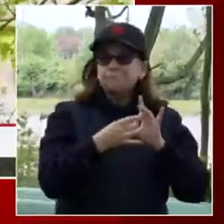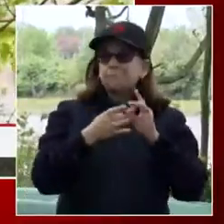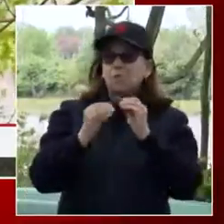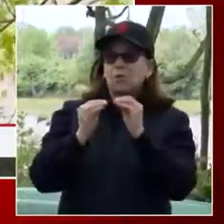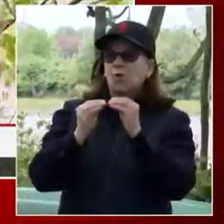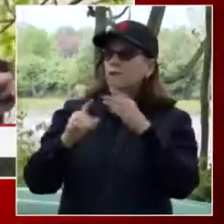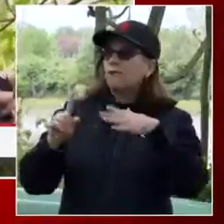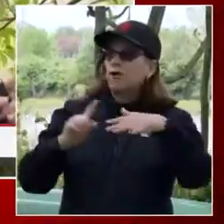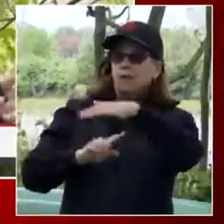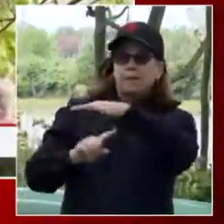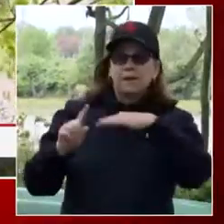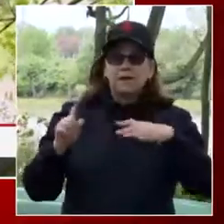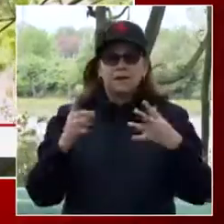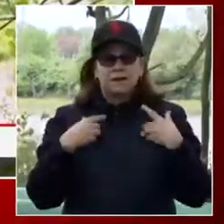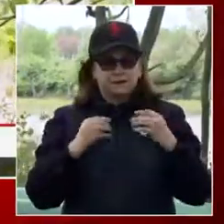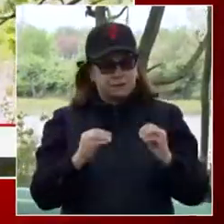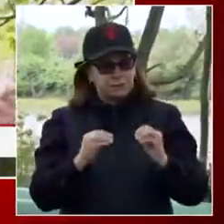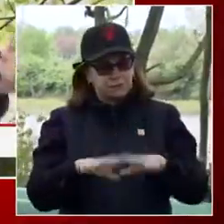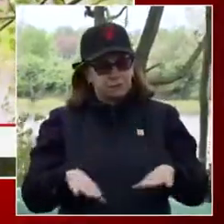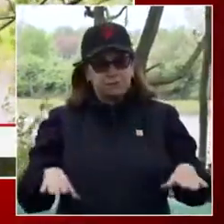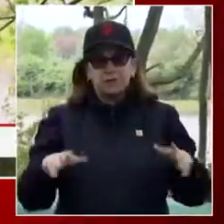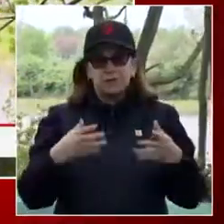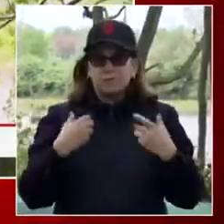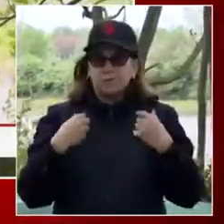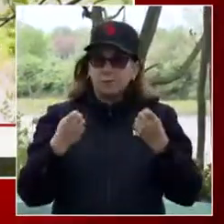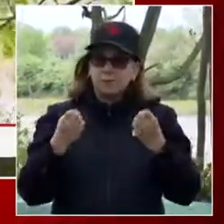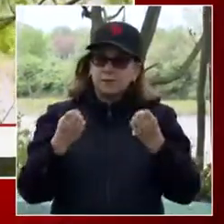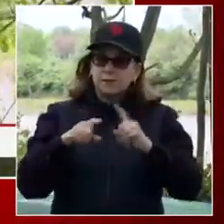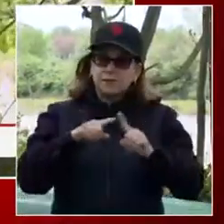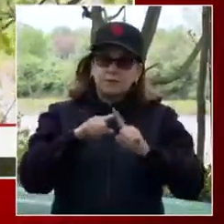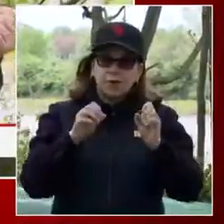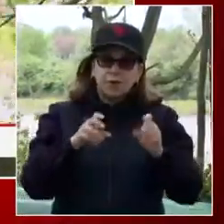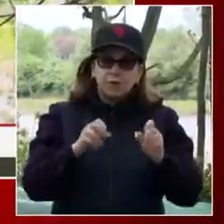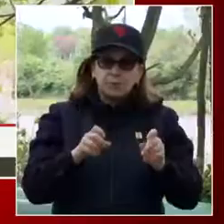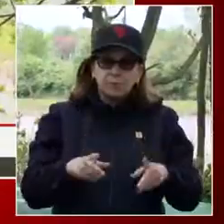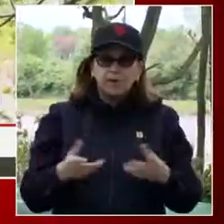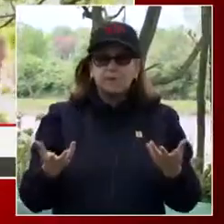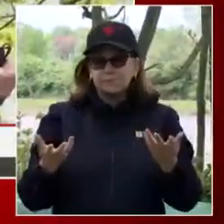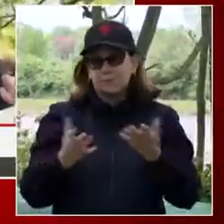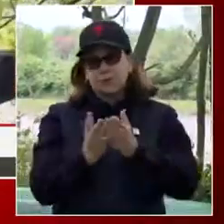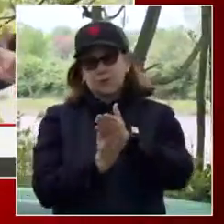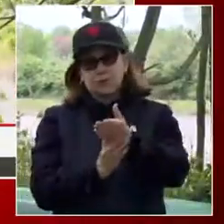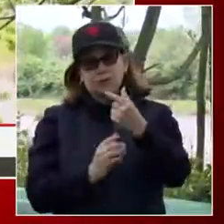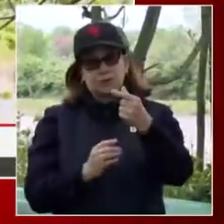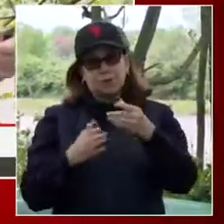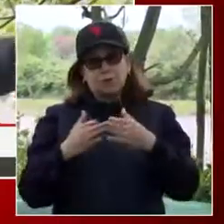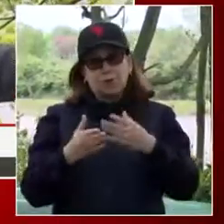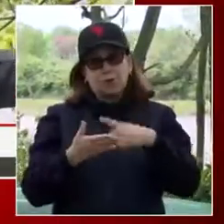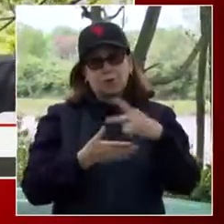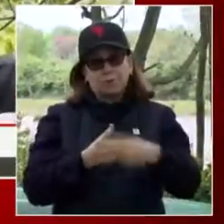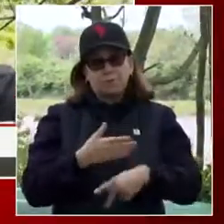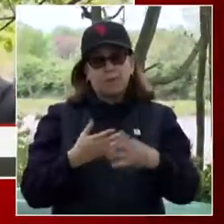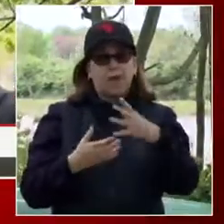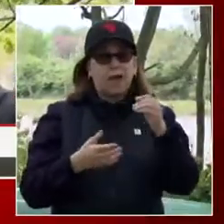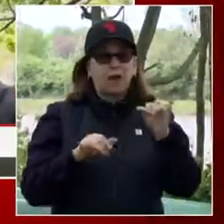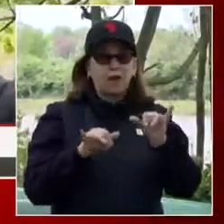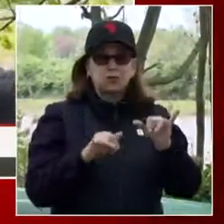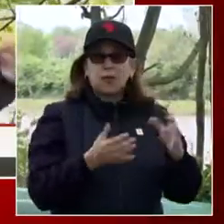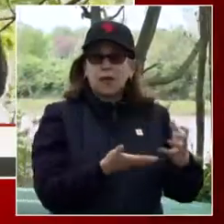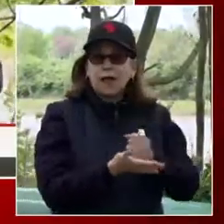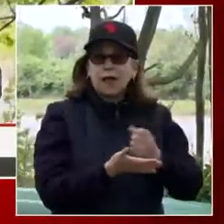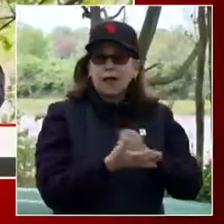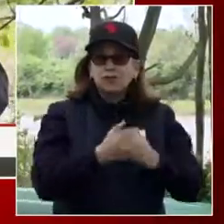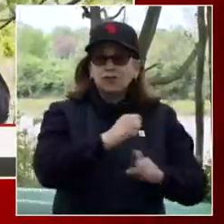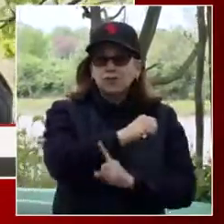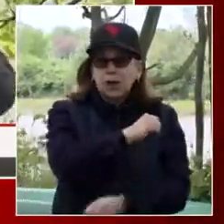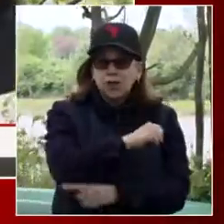but also it's a teaching opportunity that when they go out on the Green Boats program and they collect trash with the pickers we provide them, and we'll keep them safe,